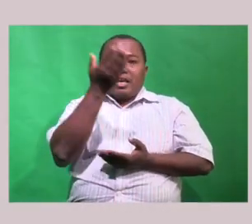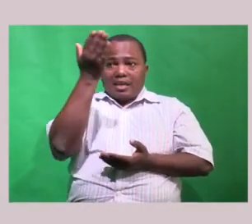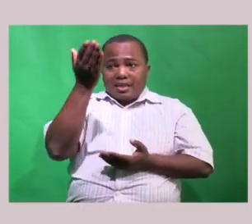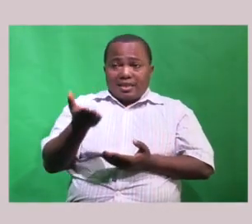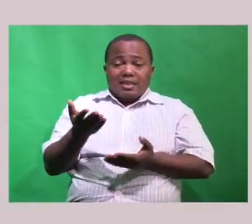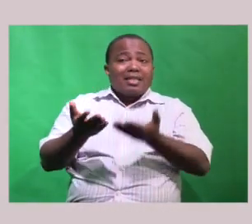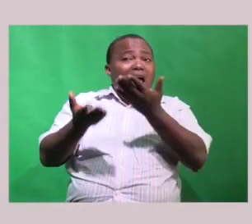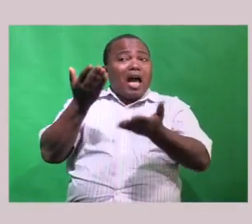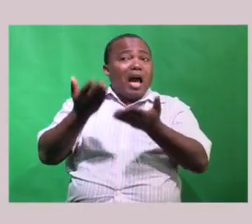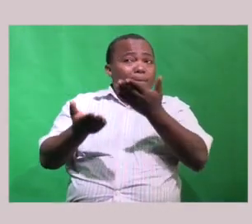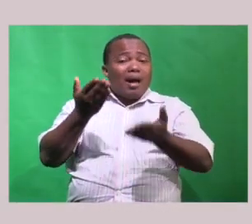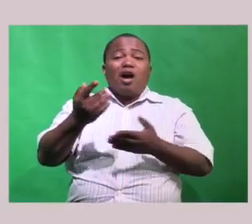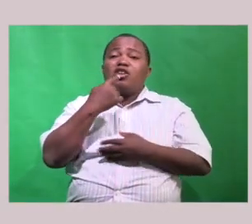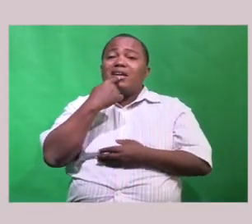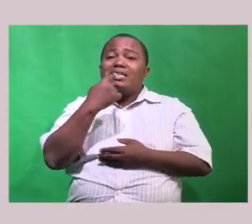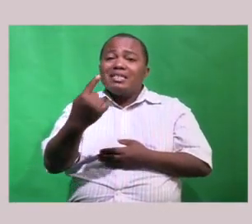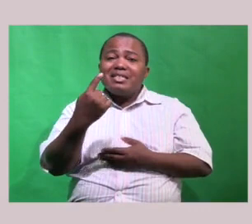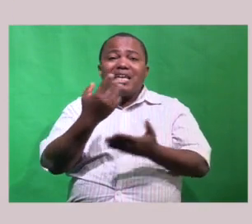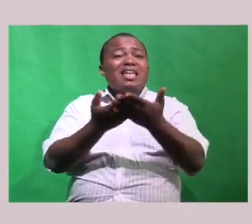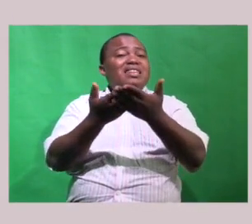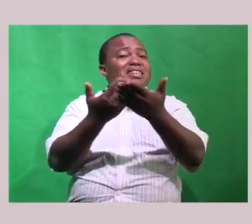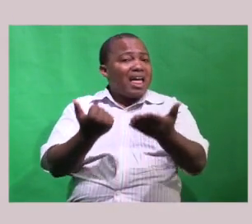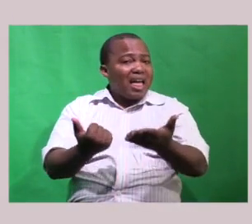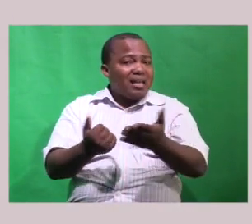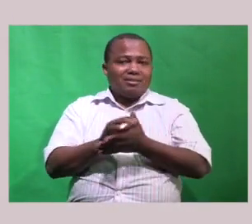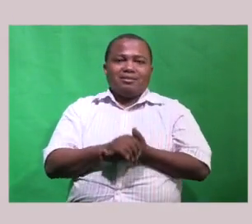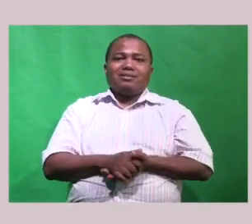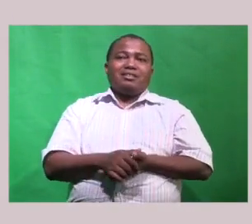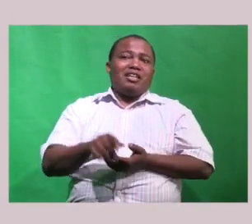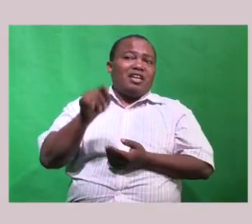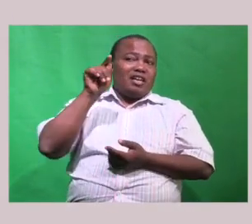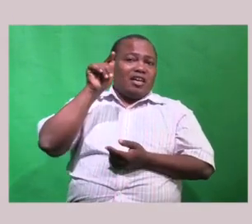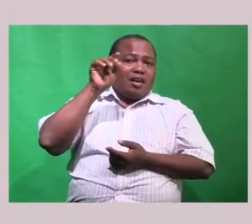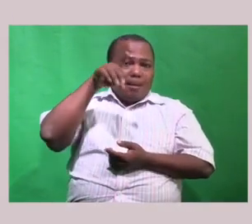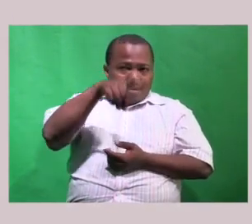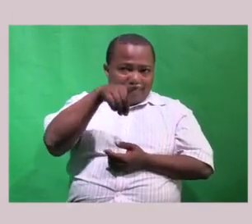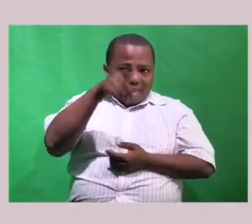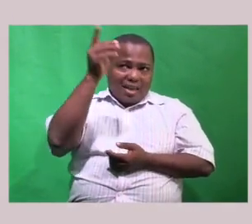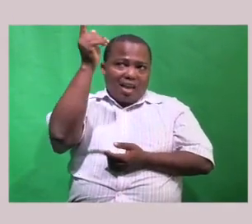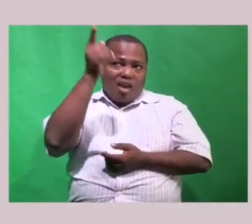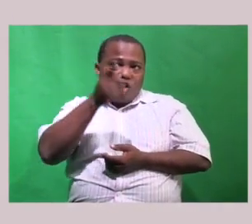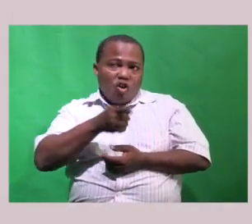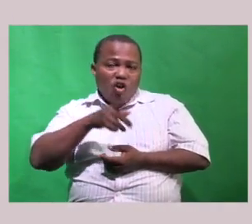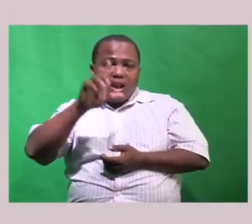amount, you say that P and L.